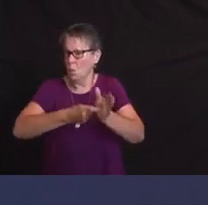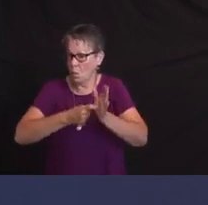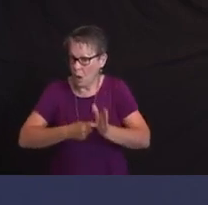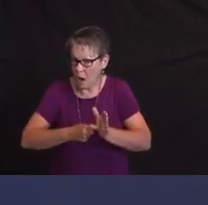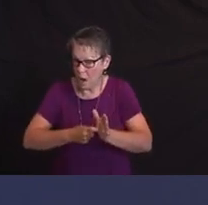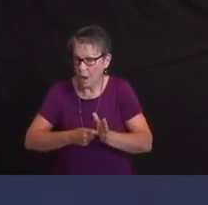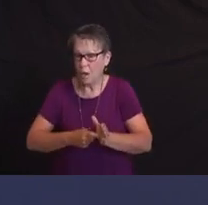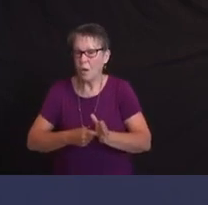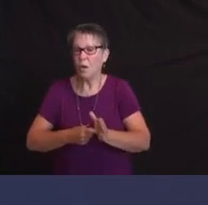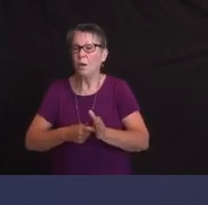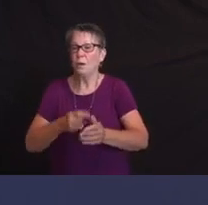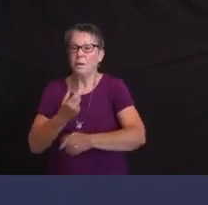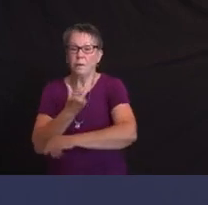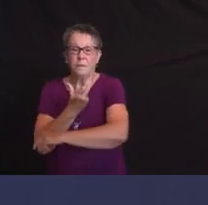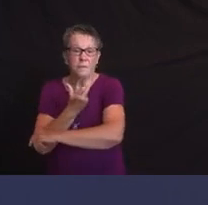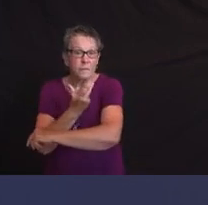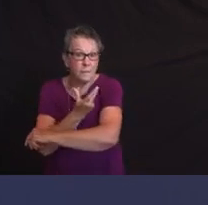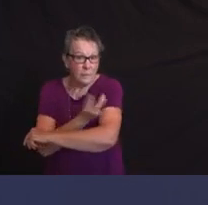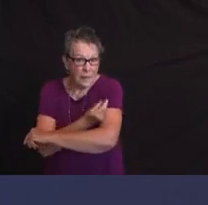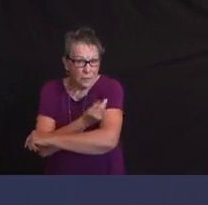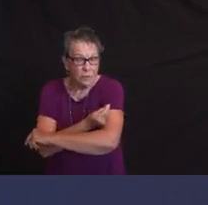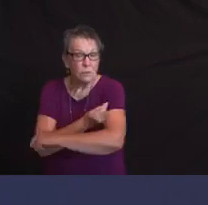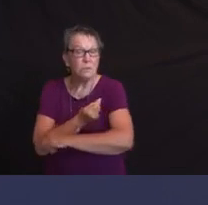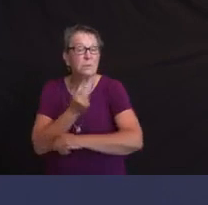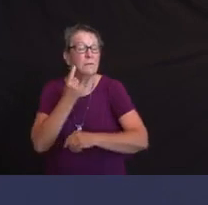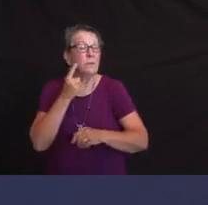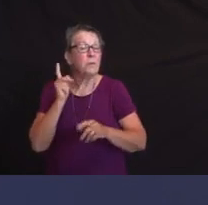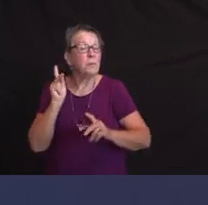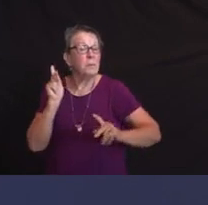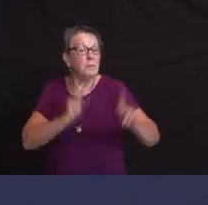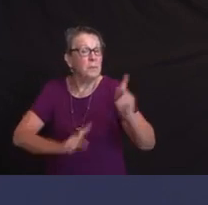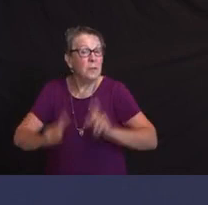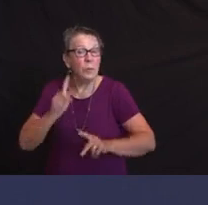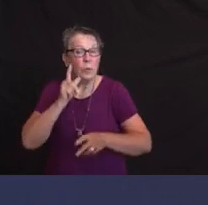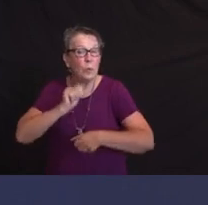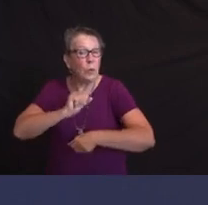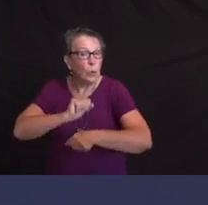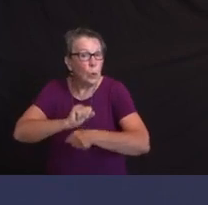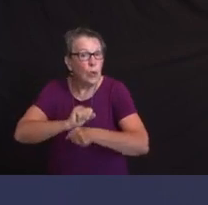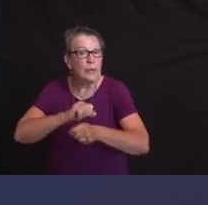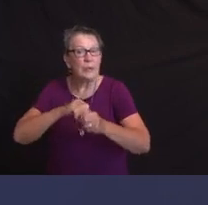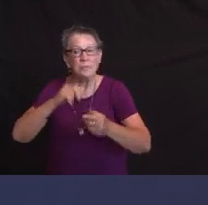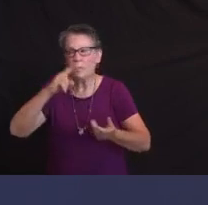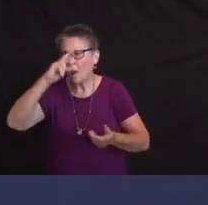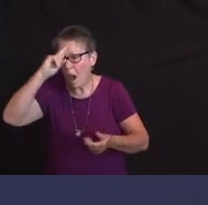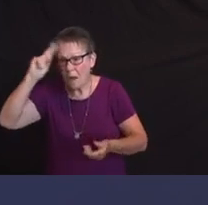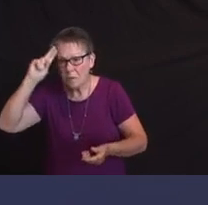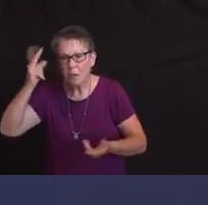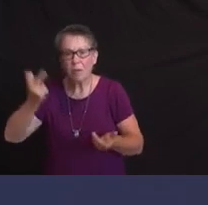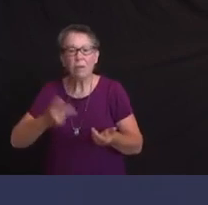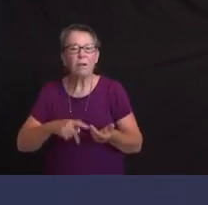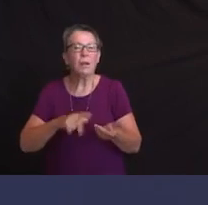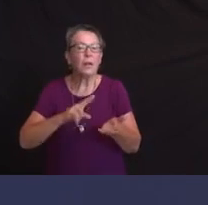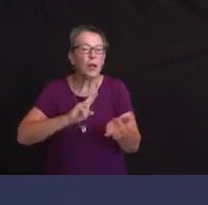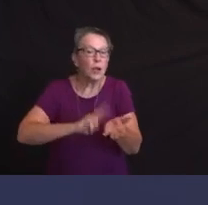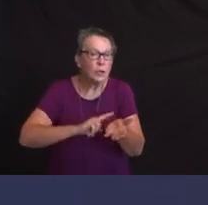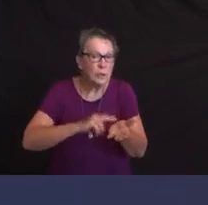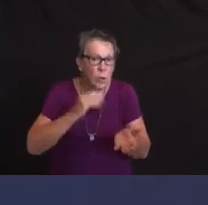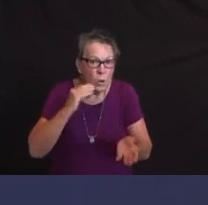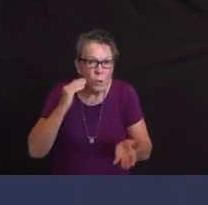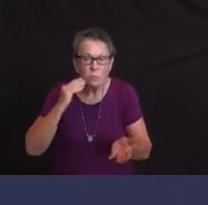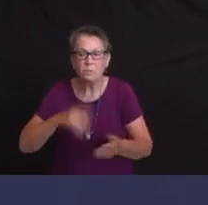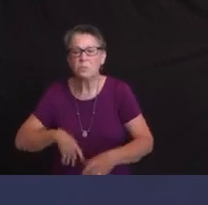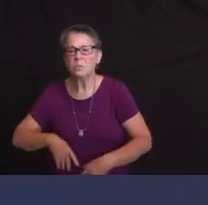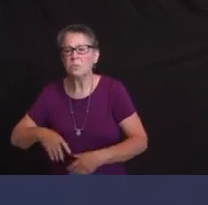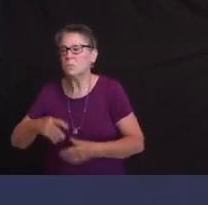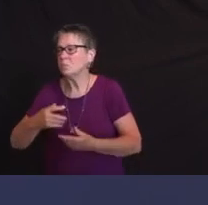to be vaccinated by September 7th or face regular testing. We expect robust collaboration